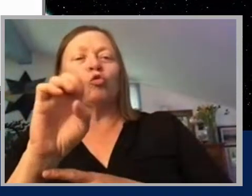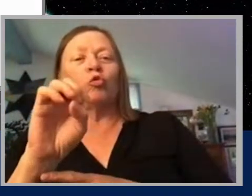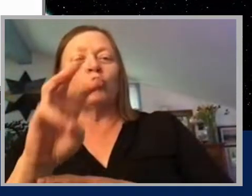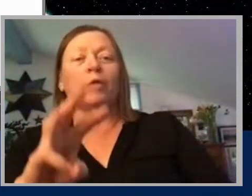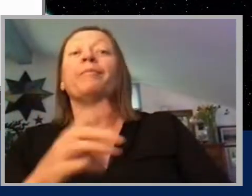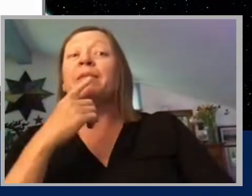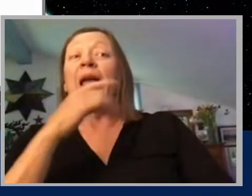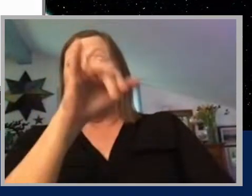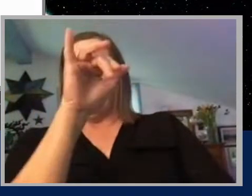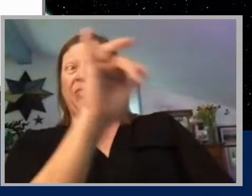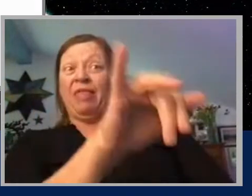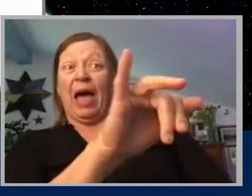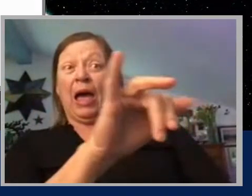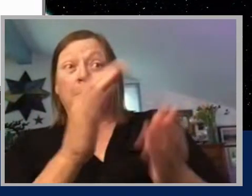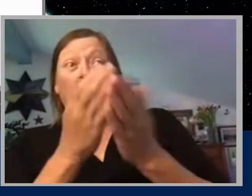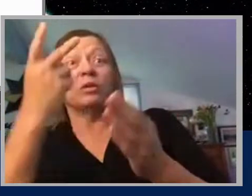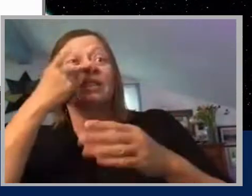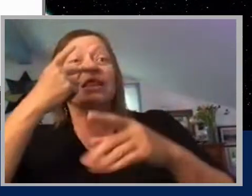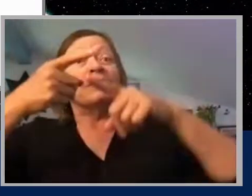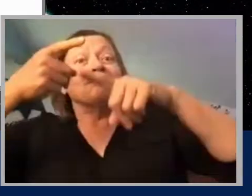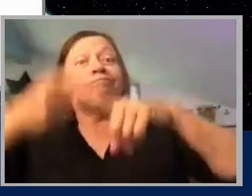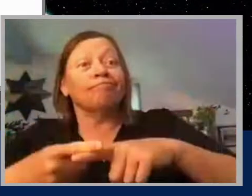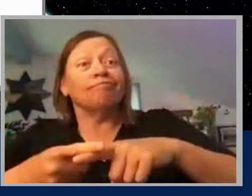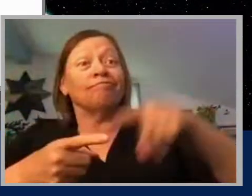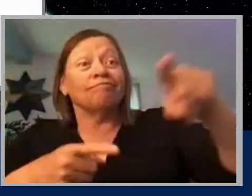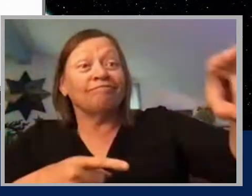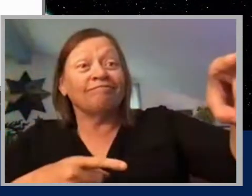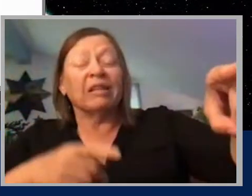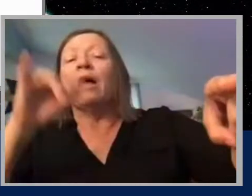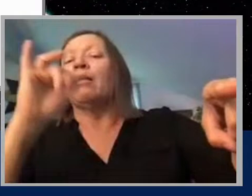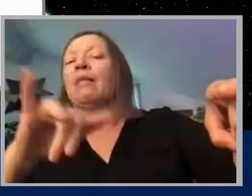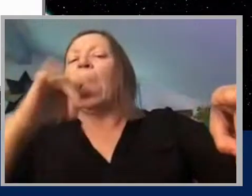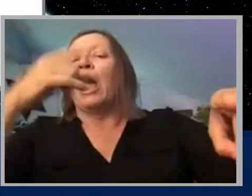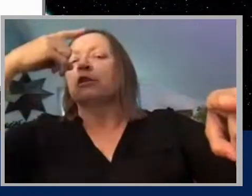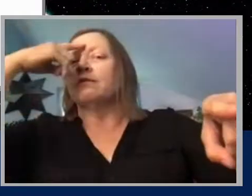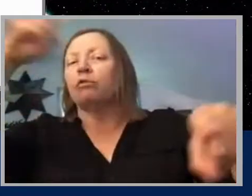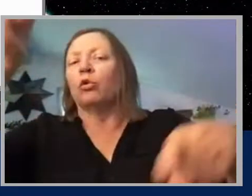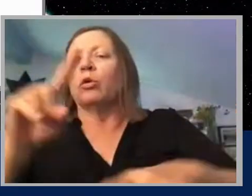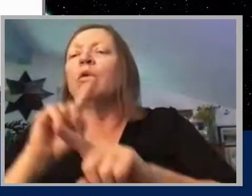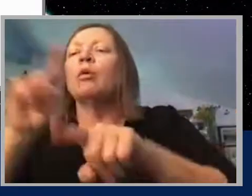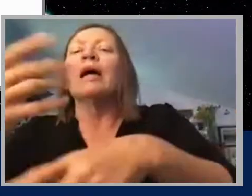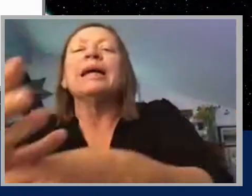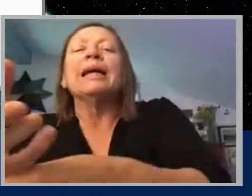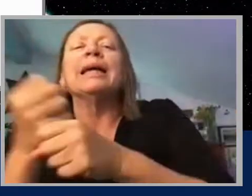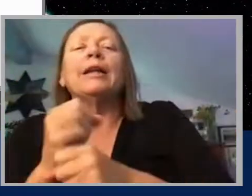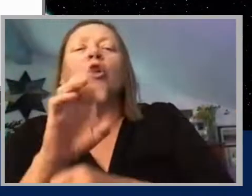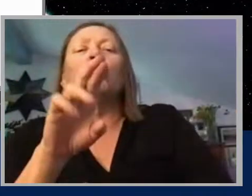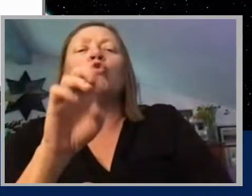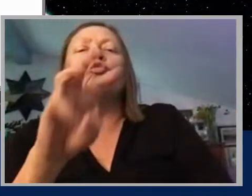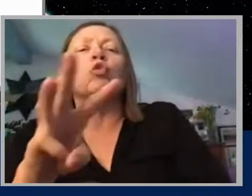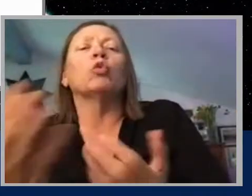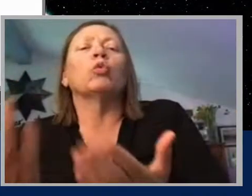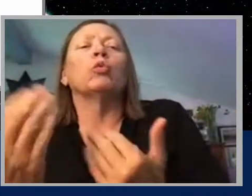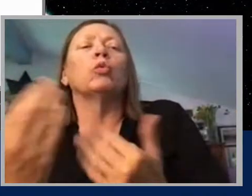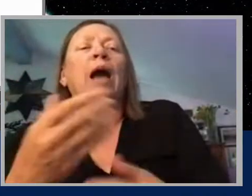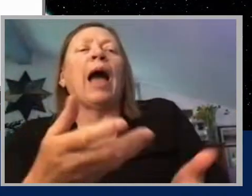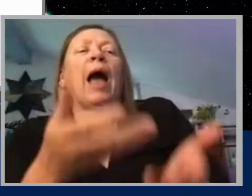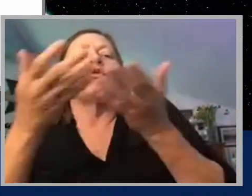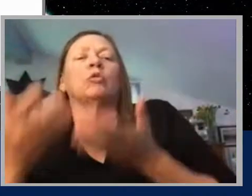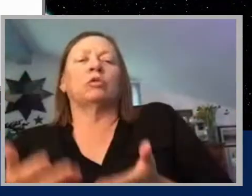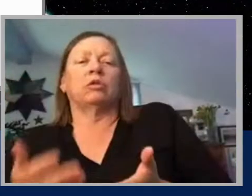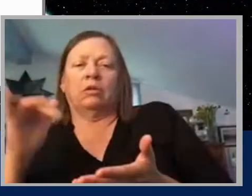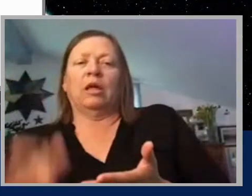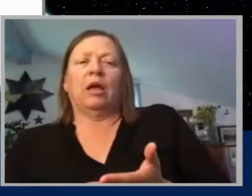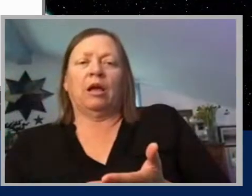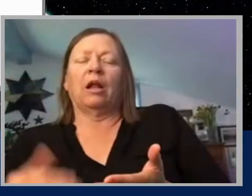crew returns. The fairing vessels are a little bit different. Actually, these guys might do fairings as well. That's a little bit outside this. There you go.